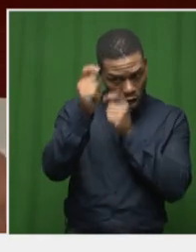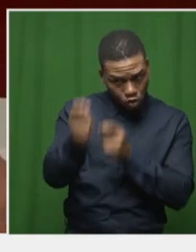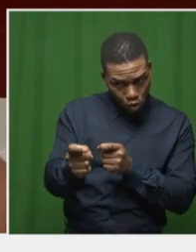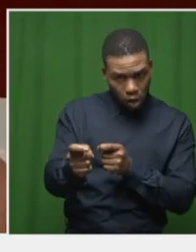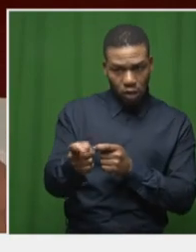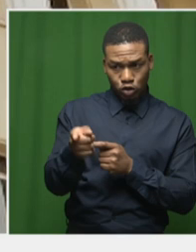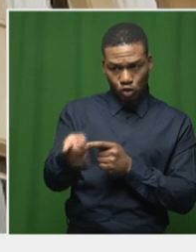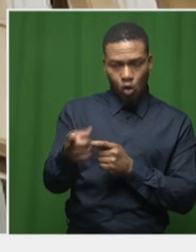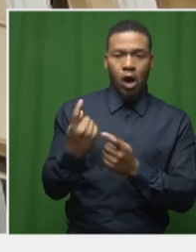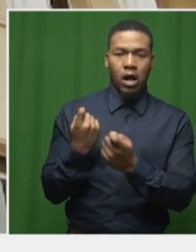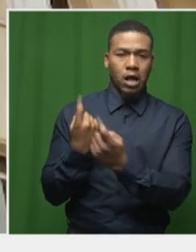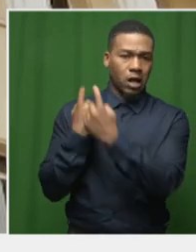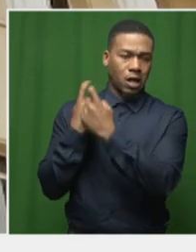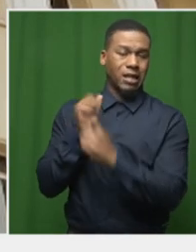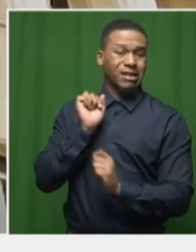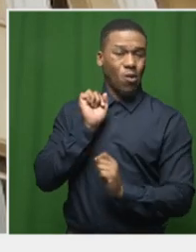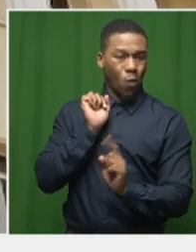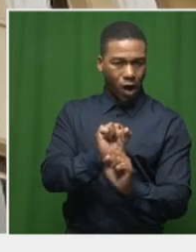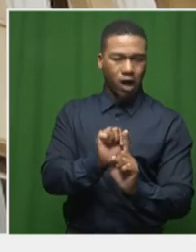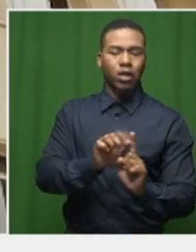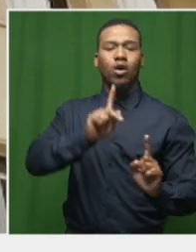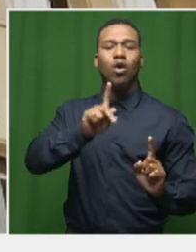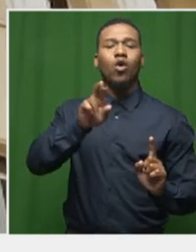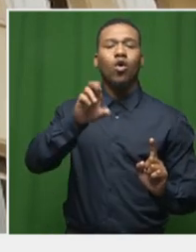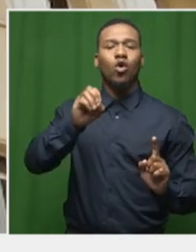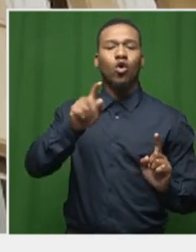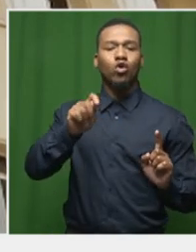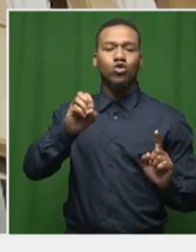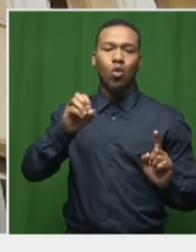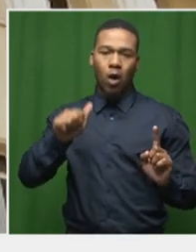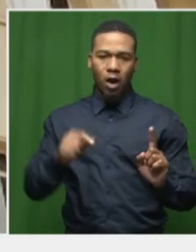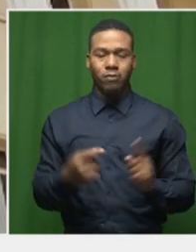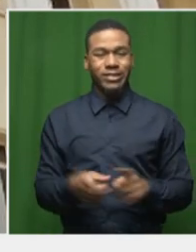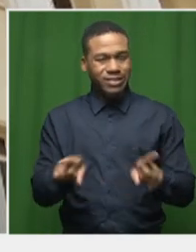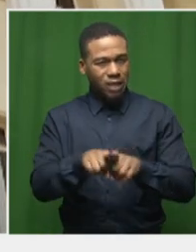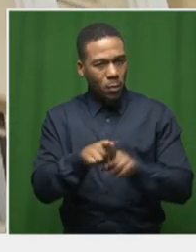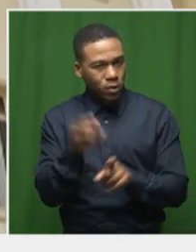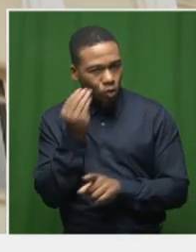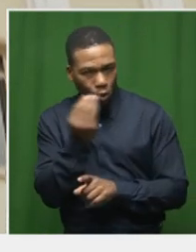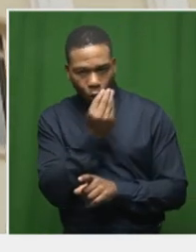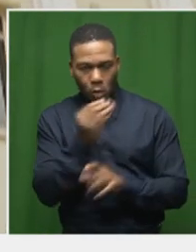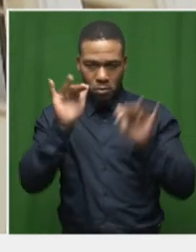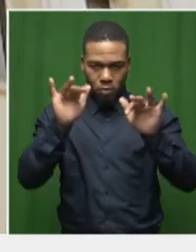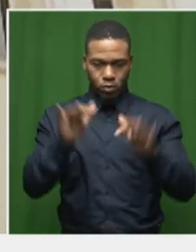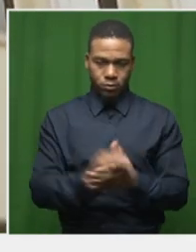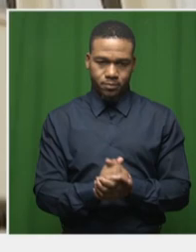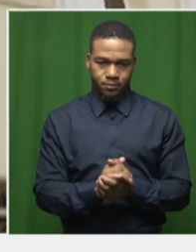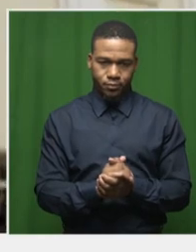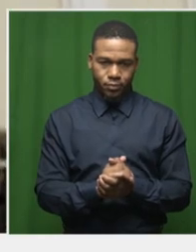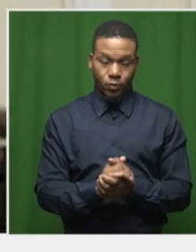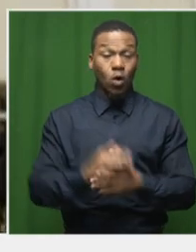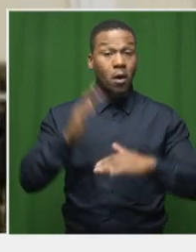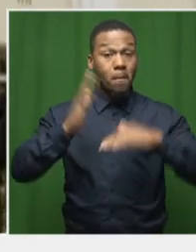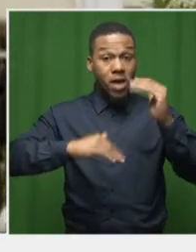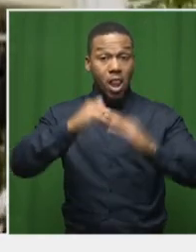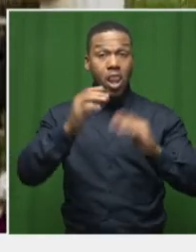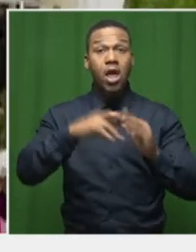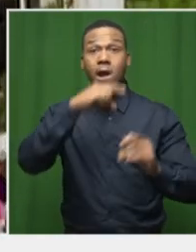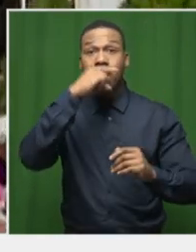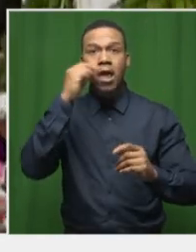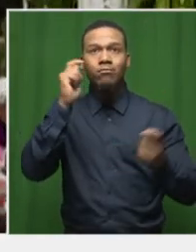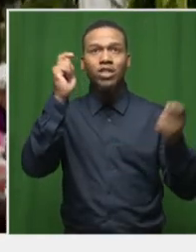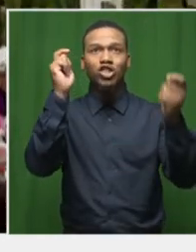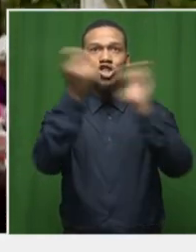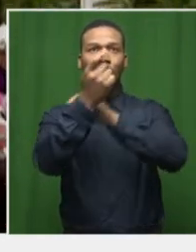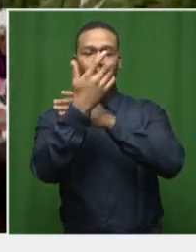but they are also white people. The building was formerly known as the RW Wilcocks Building, named after a former rector. The renaming